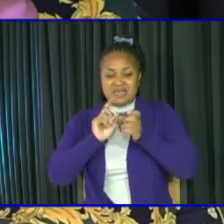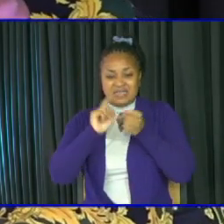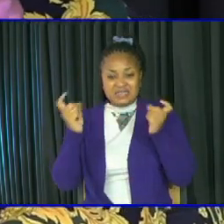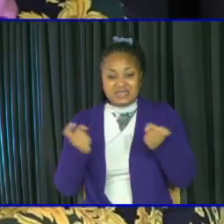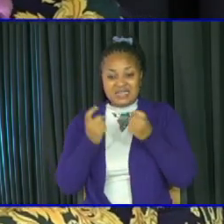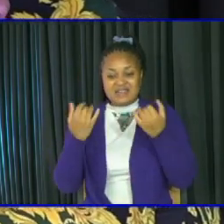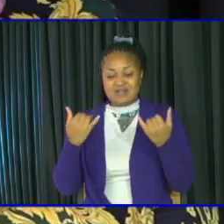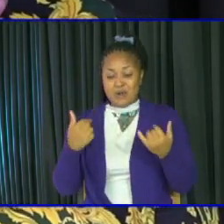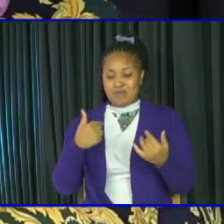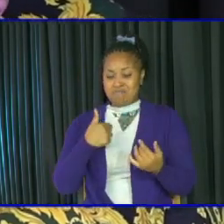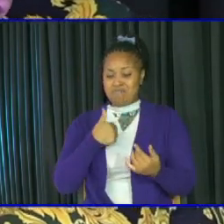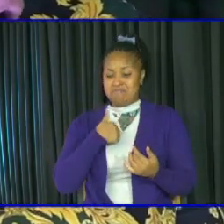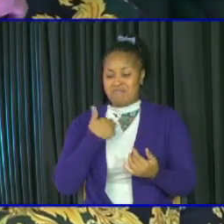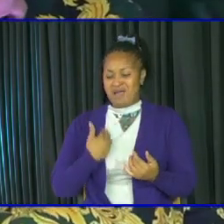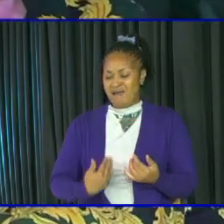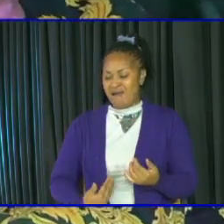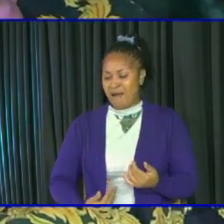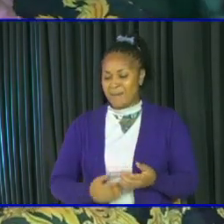clean.